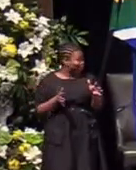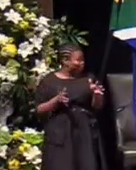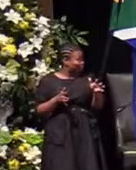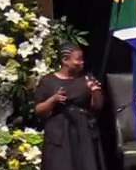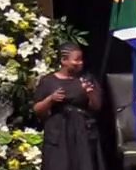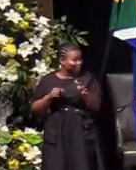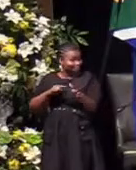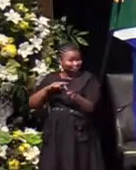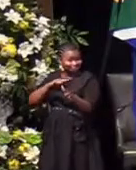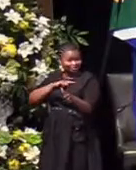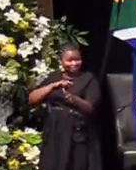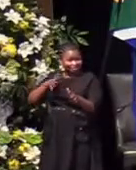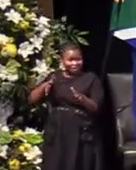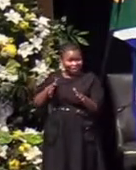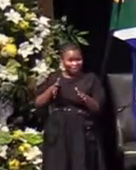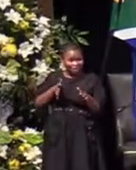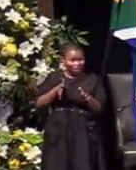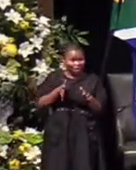now